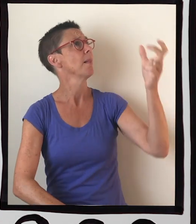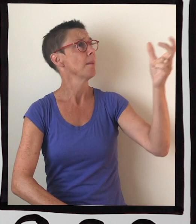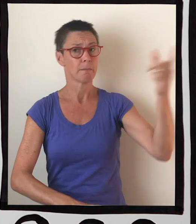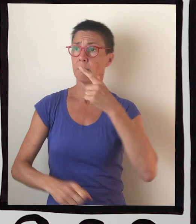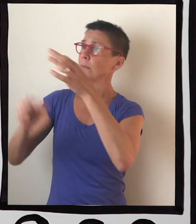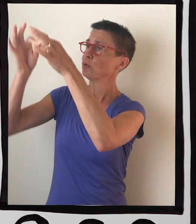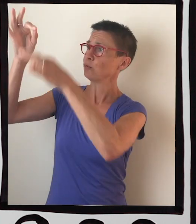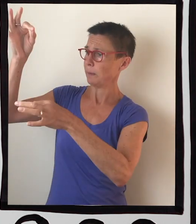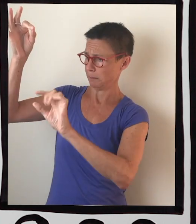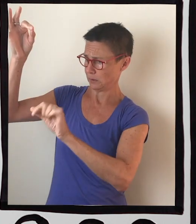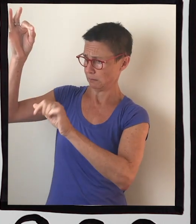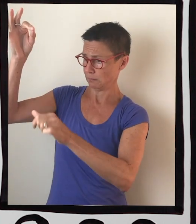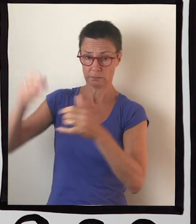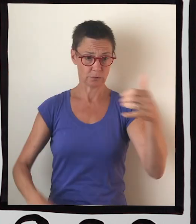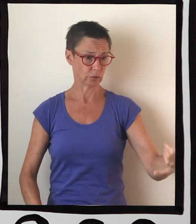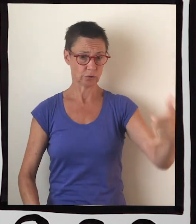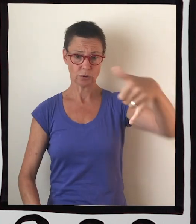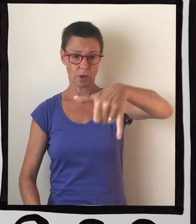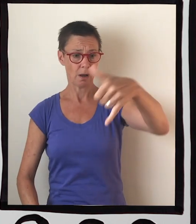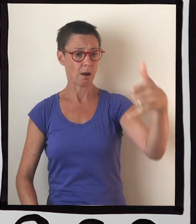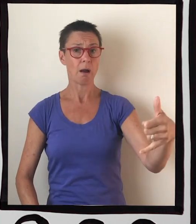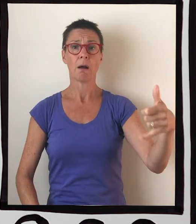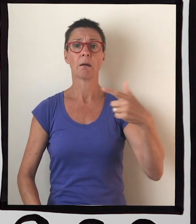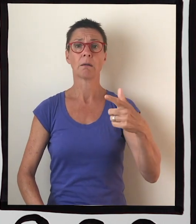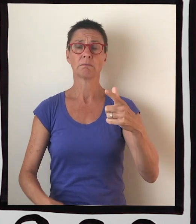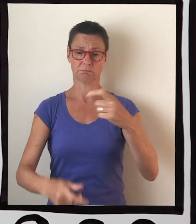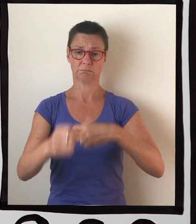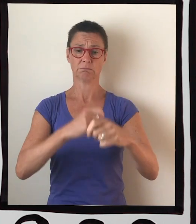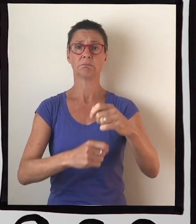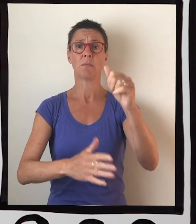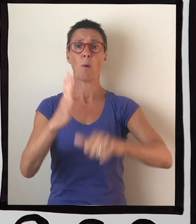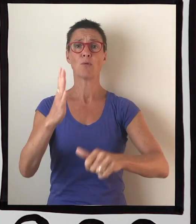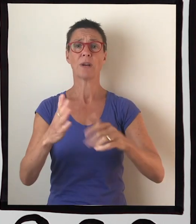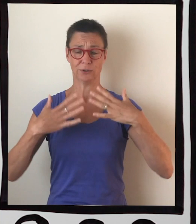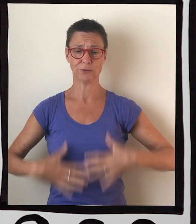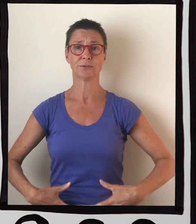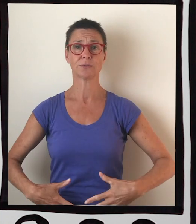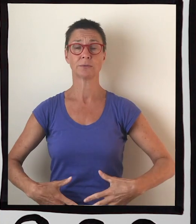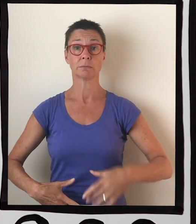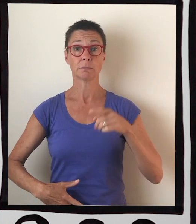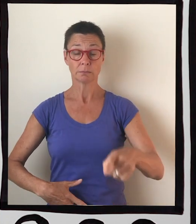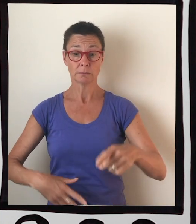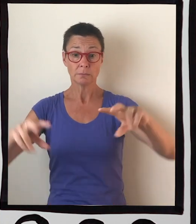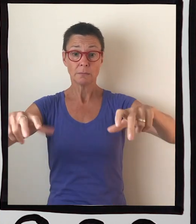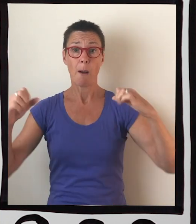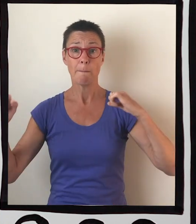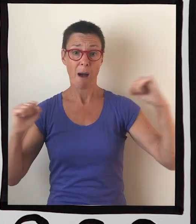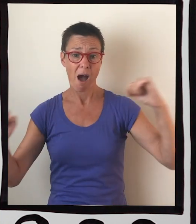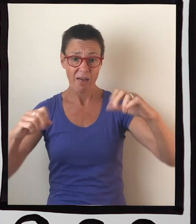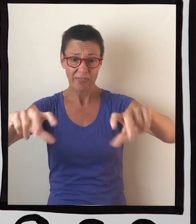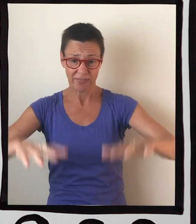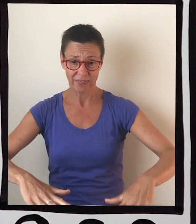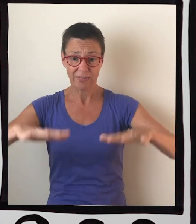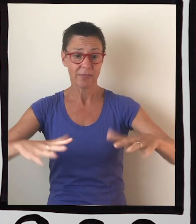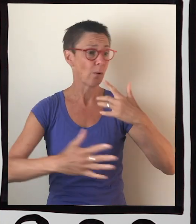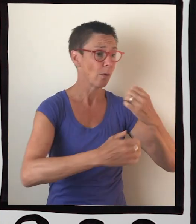bulb. Fix the drip. Pour the jug. Replace your hip. These are the hands that fill